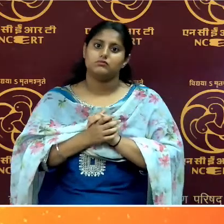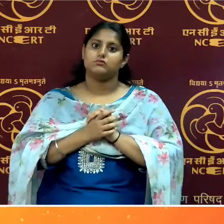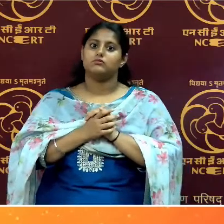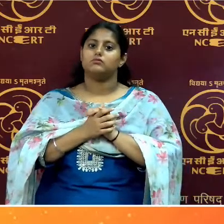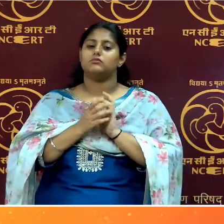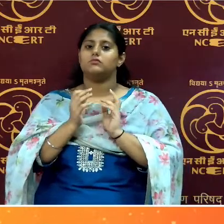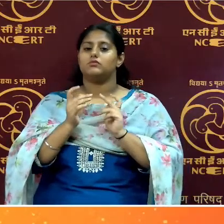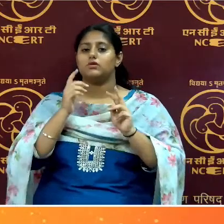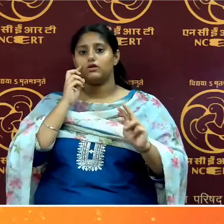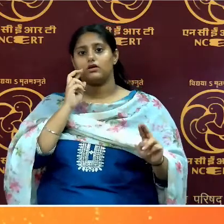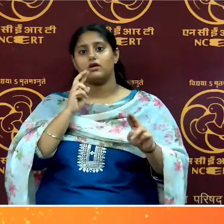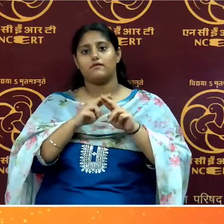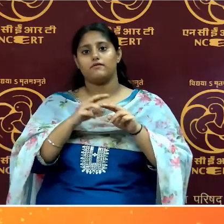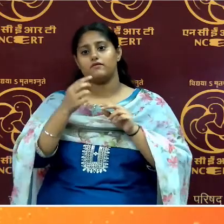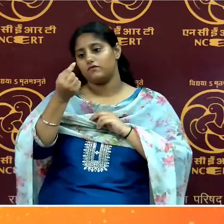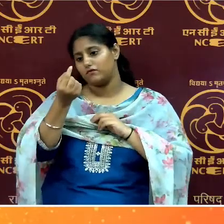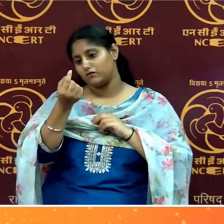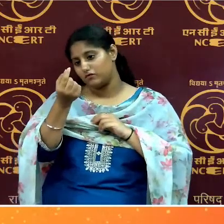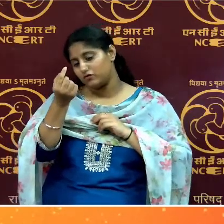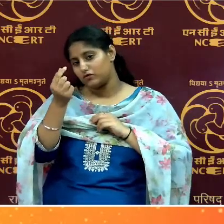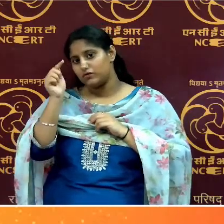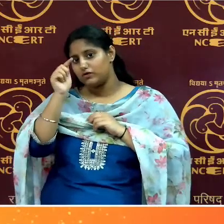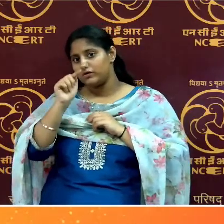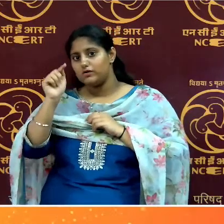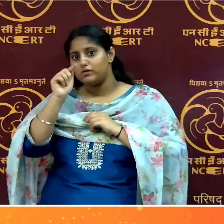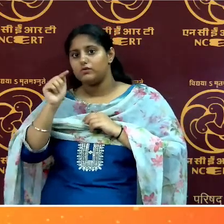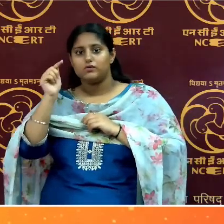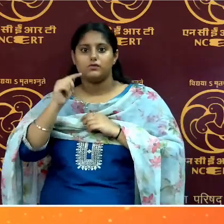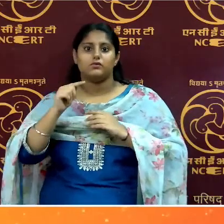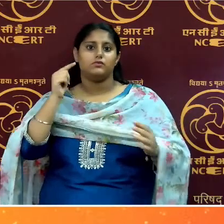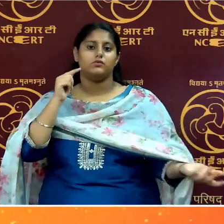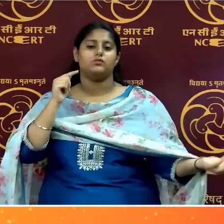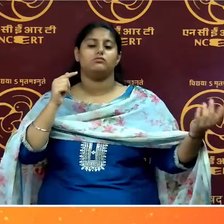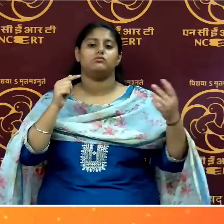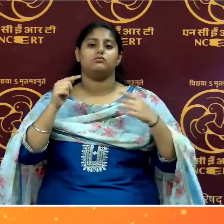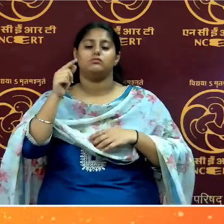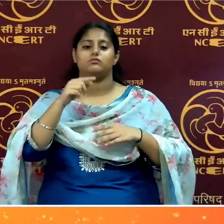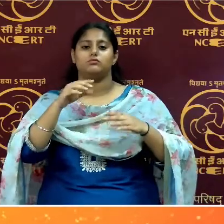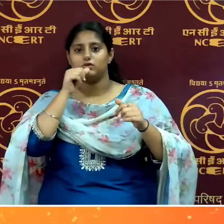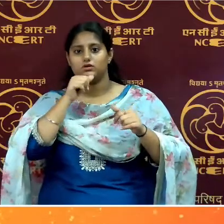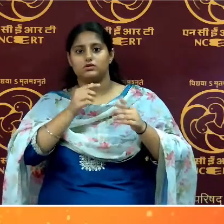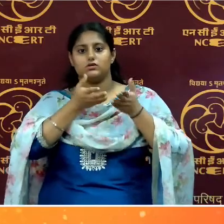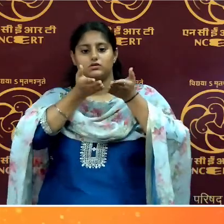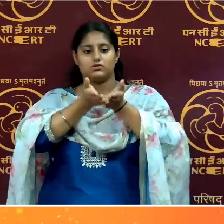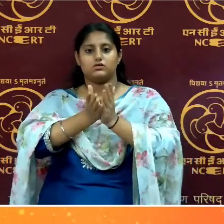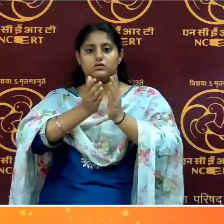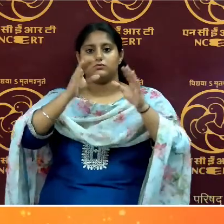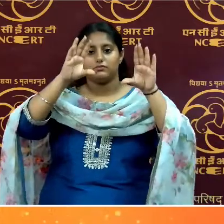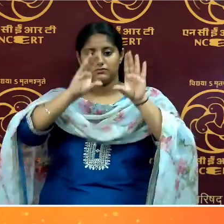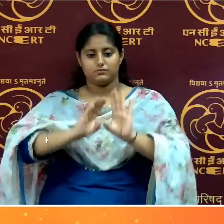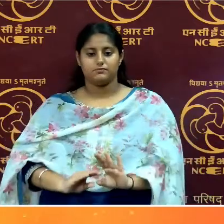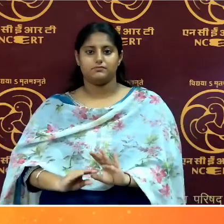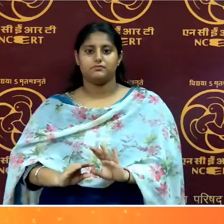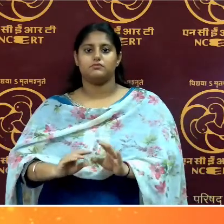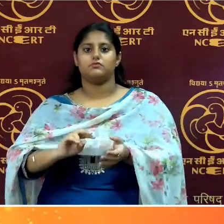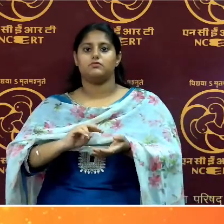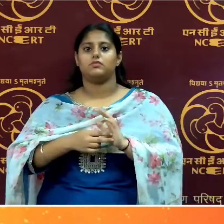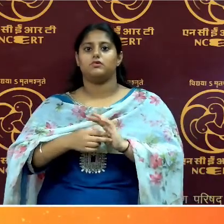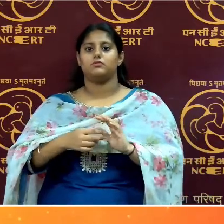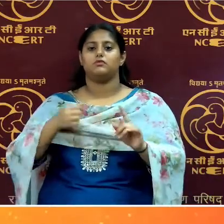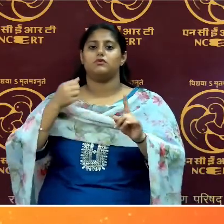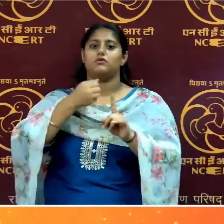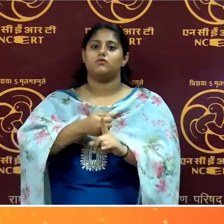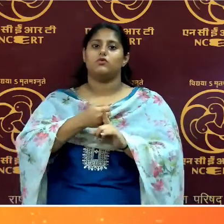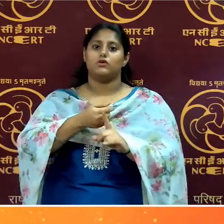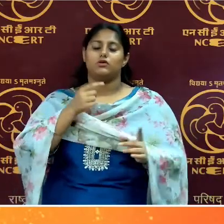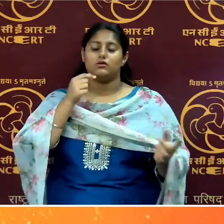even a small hole can make the ship go down in Go the down, water. yes, yeah. Why? What will happen in that case? Because water start entering.